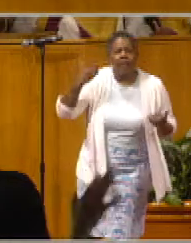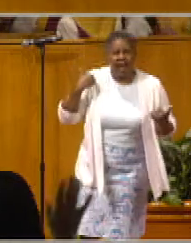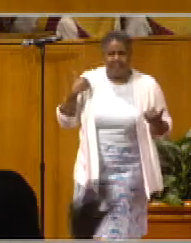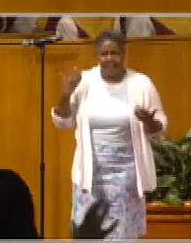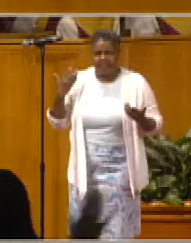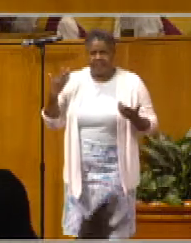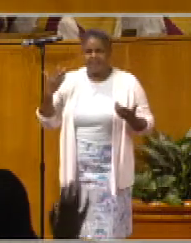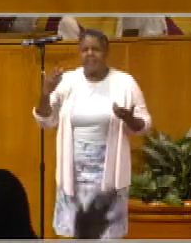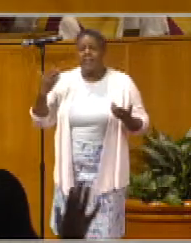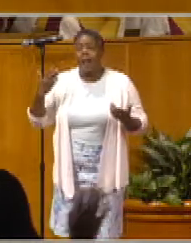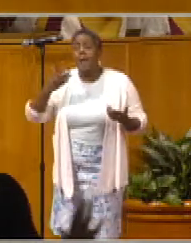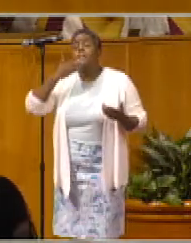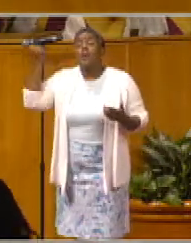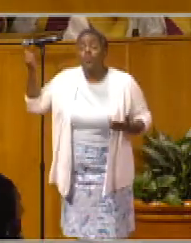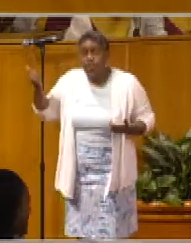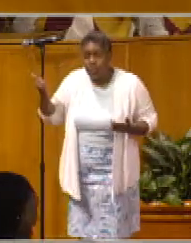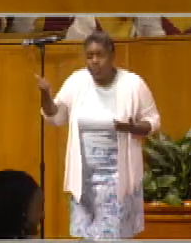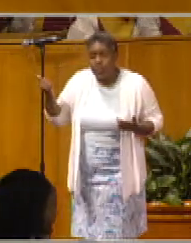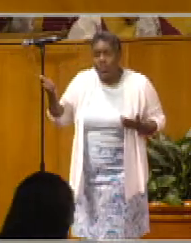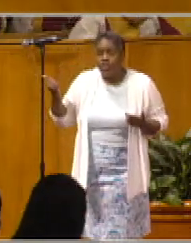has better.